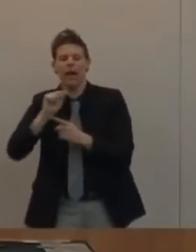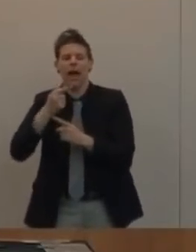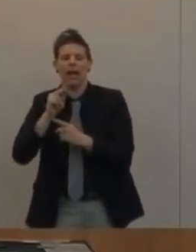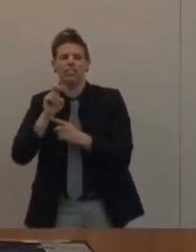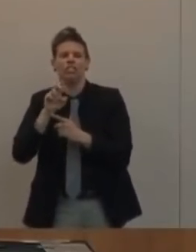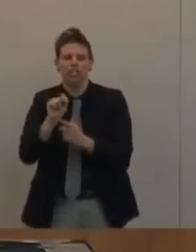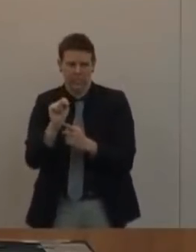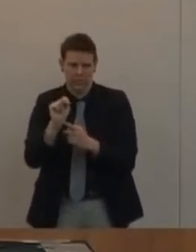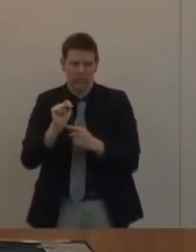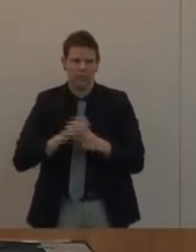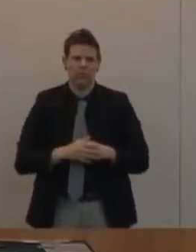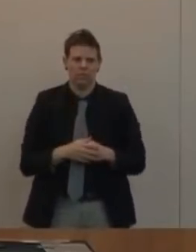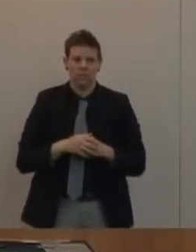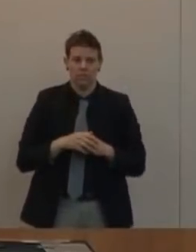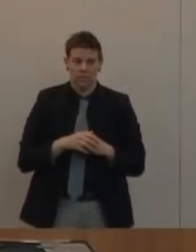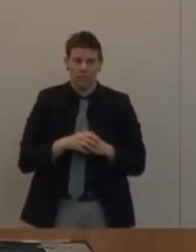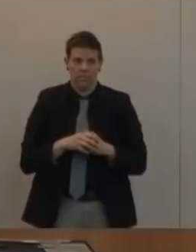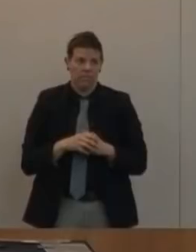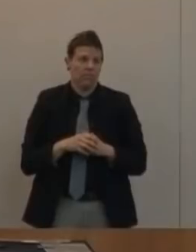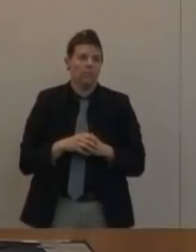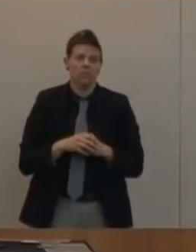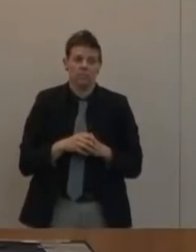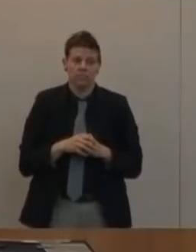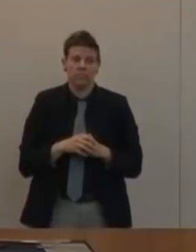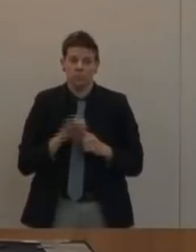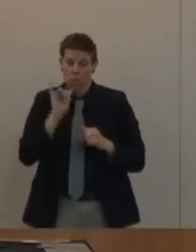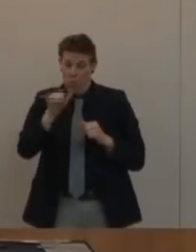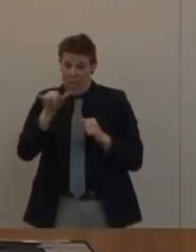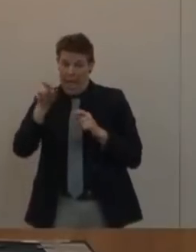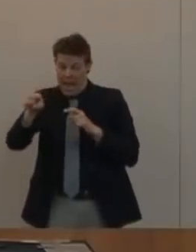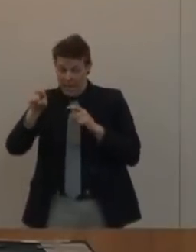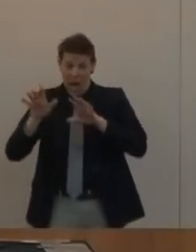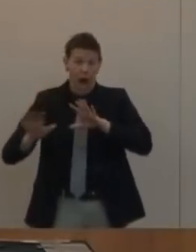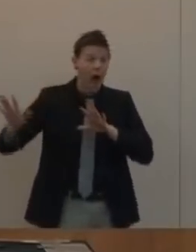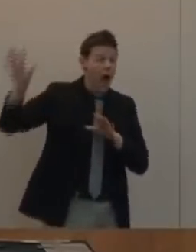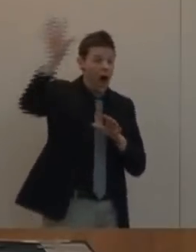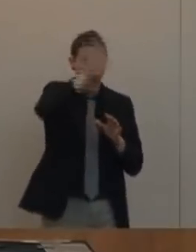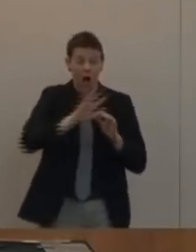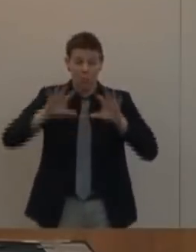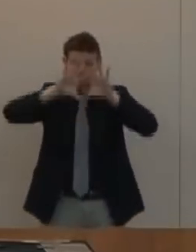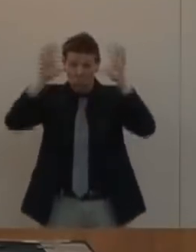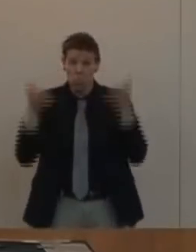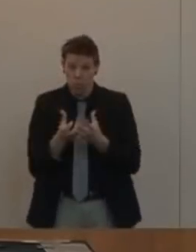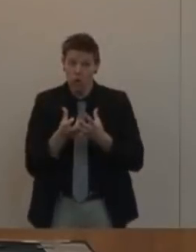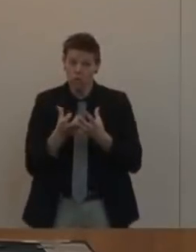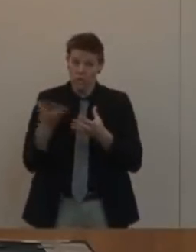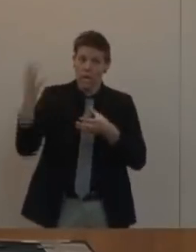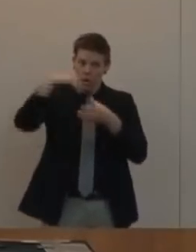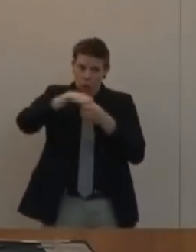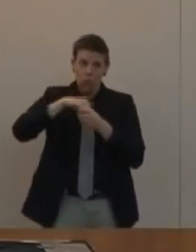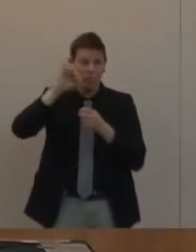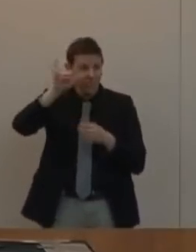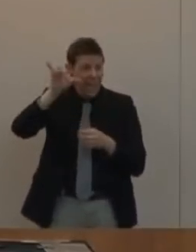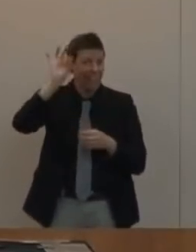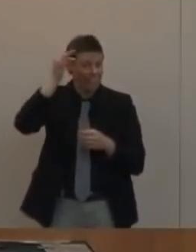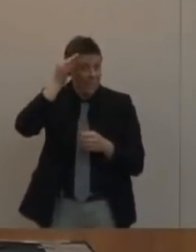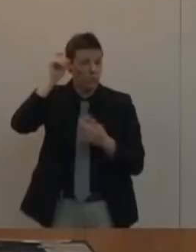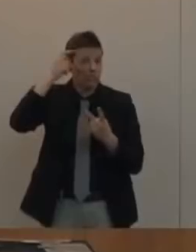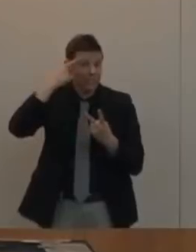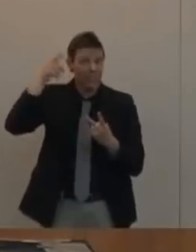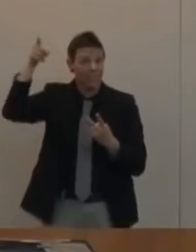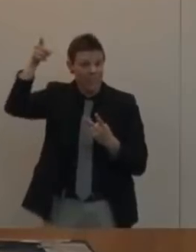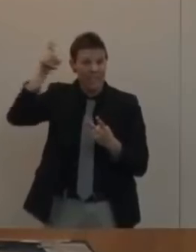supply testing kits. And so everyone in the world and everyone in the country, including the federal government through the CDC,